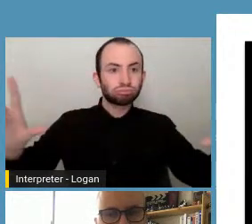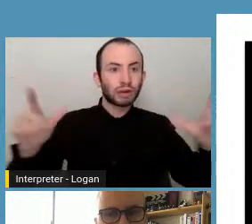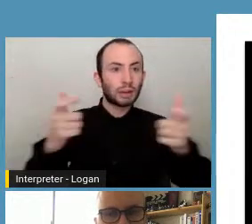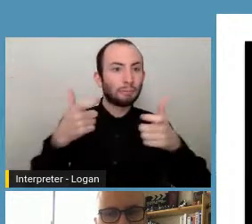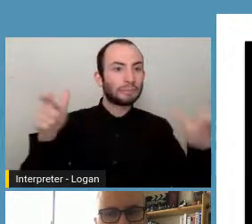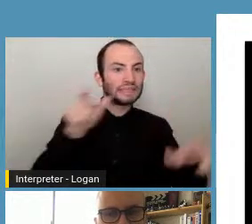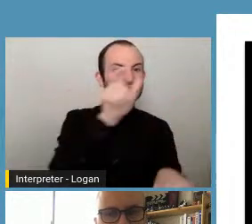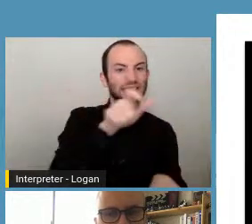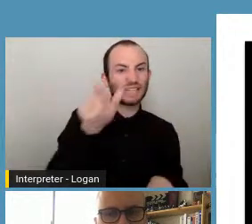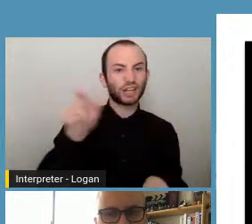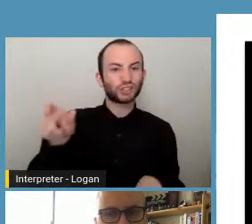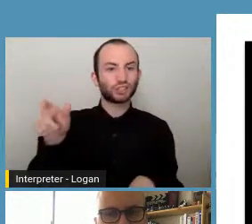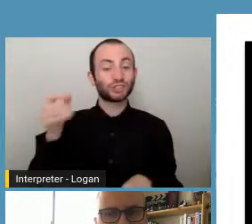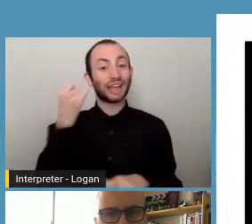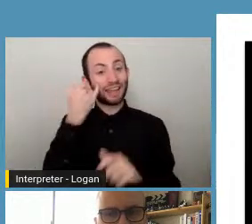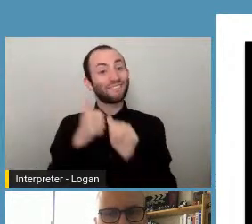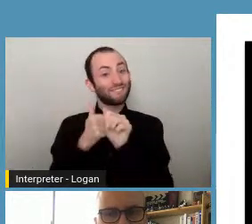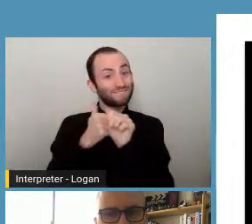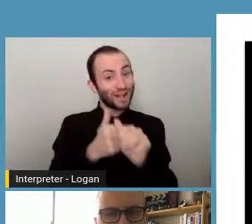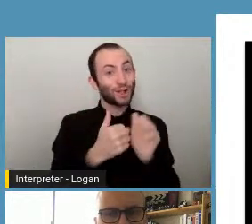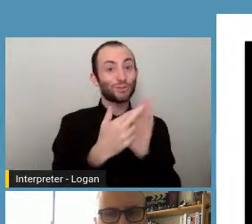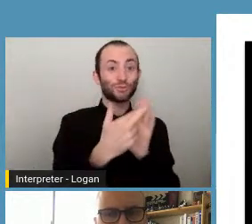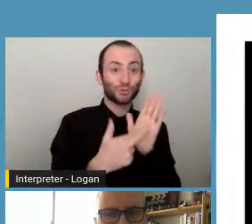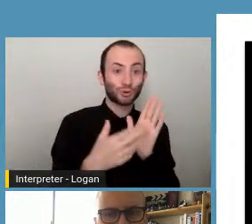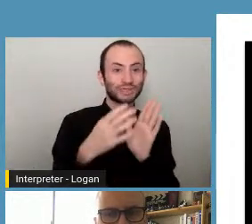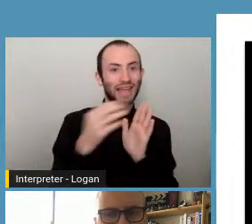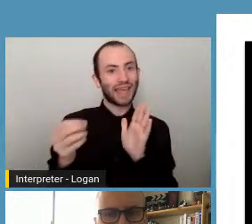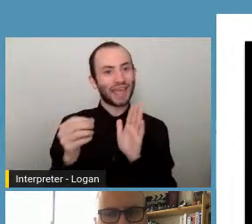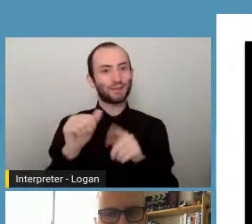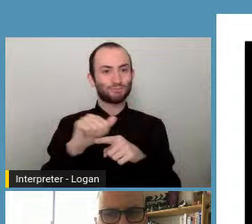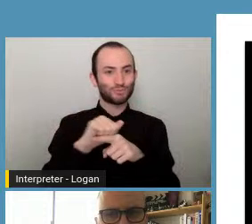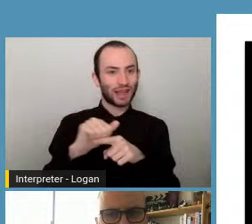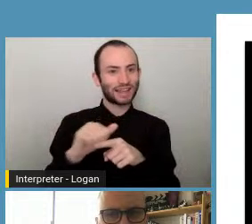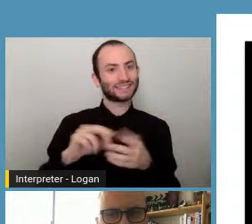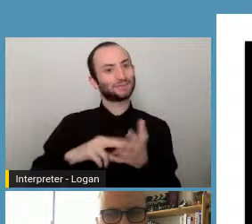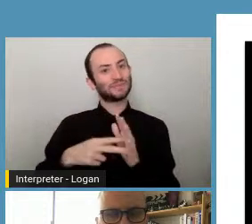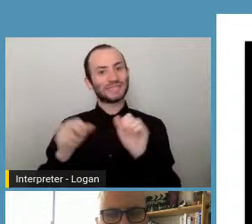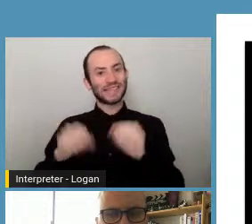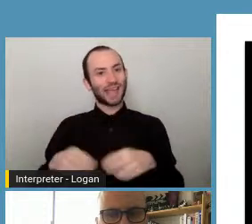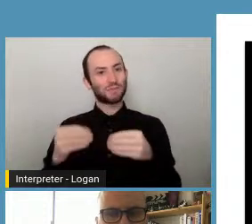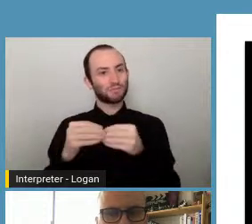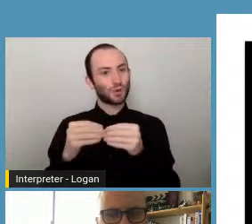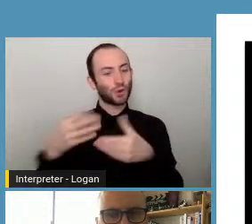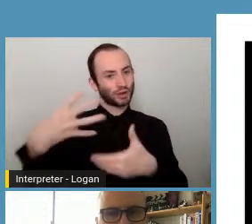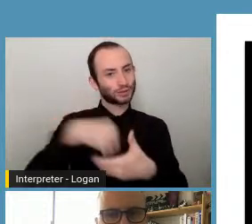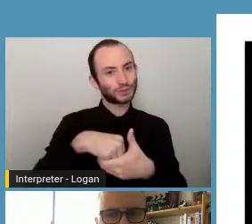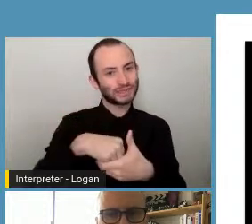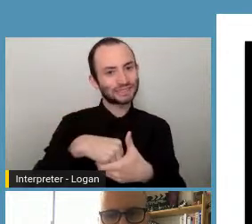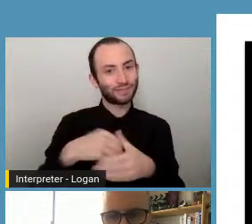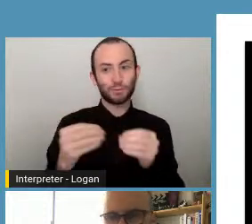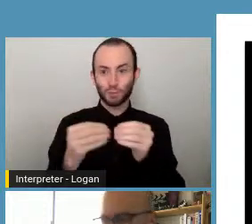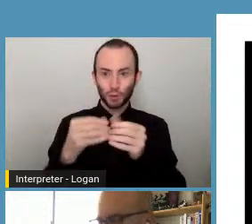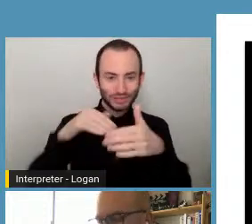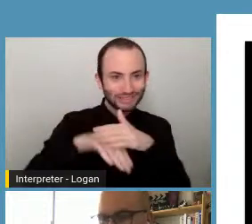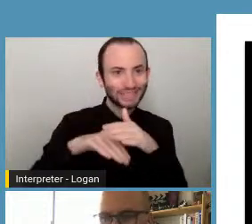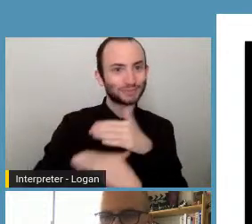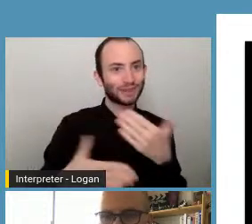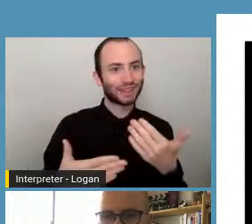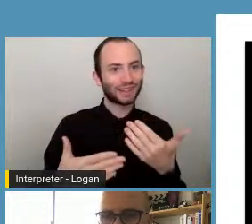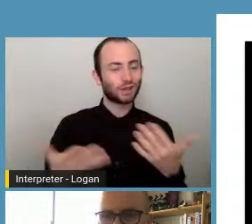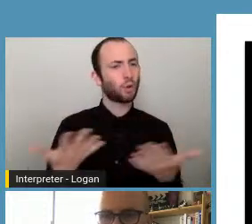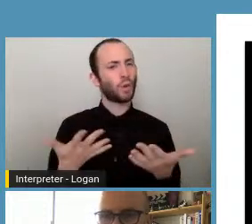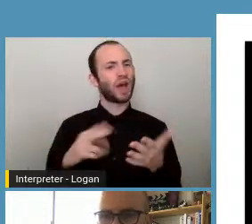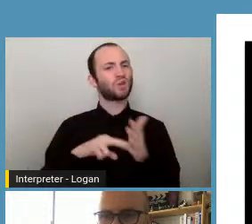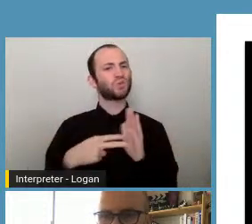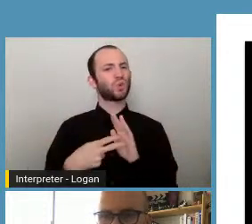best practices and a set of rules, then we can make this content more inclusive and more accessible. So what are those rules?